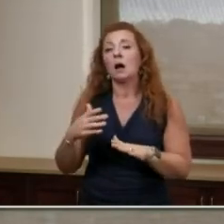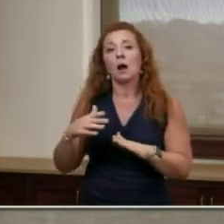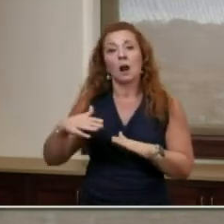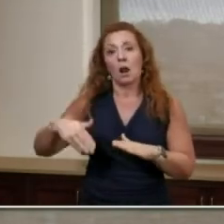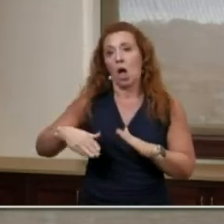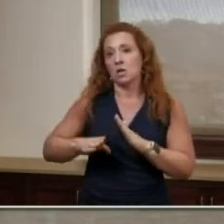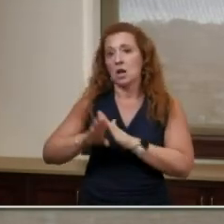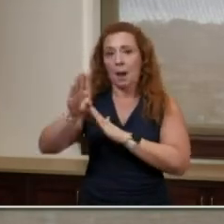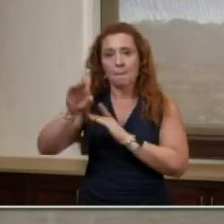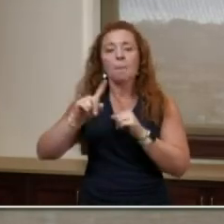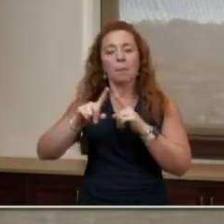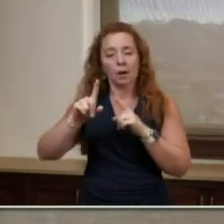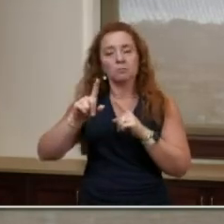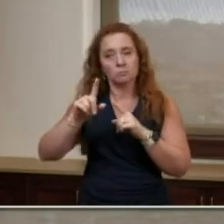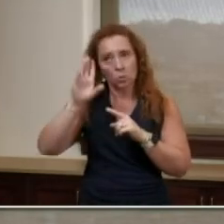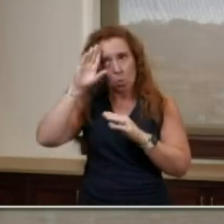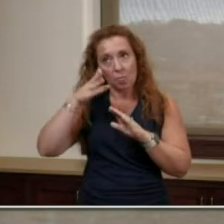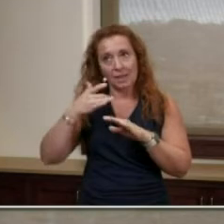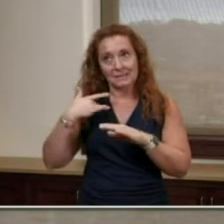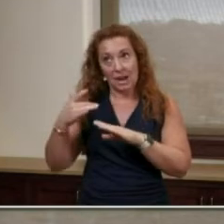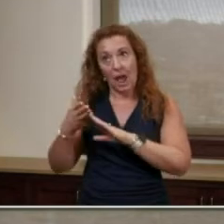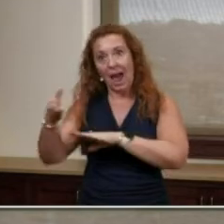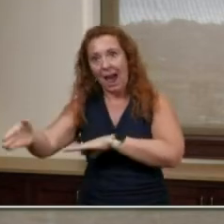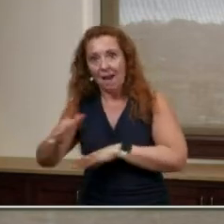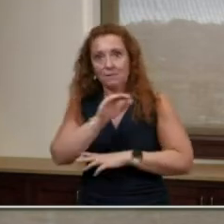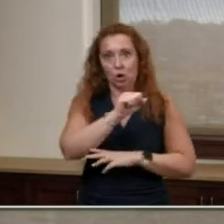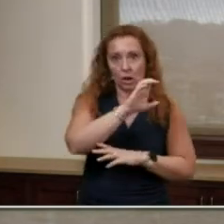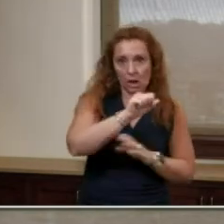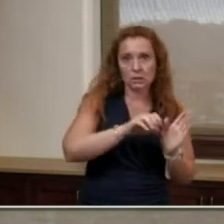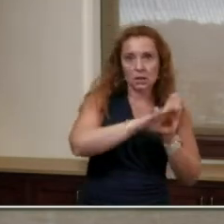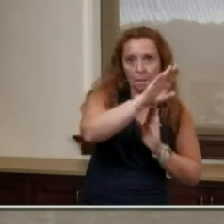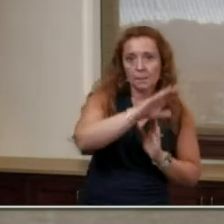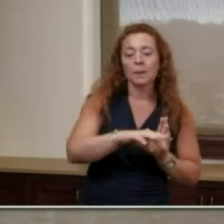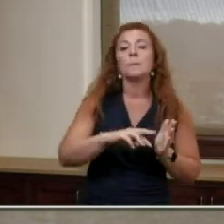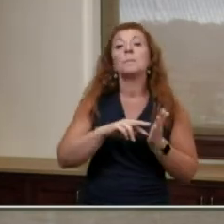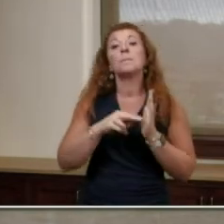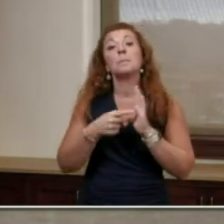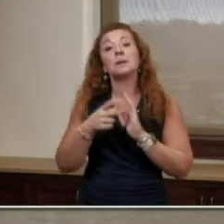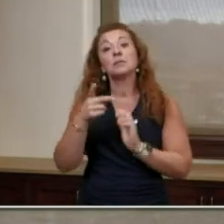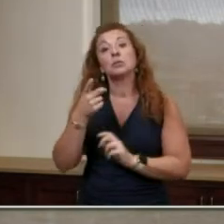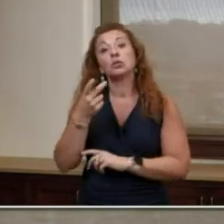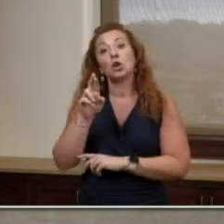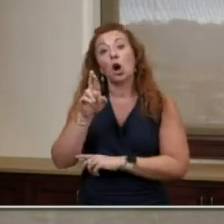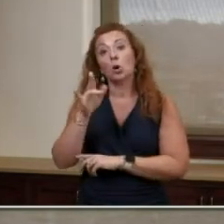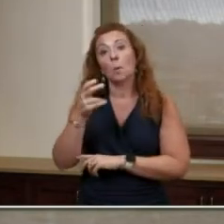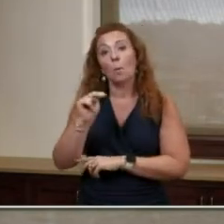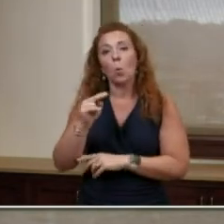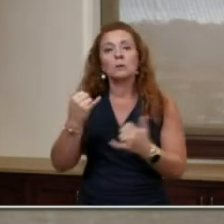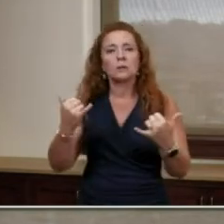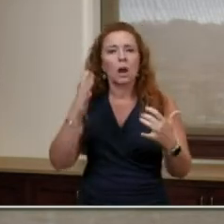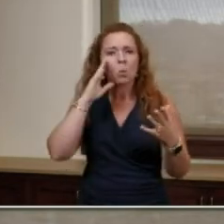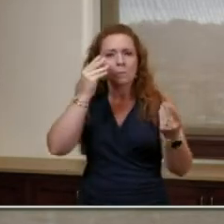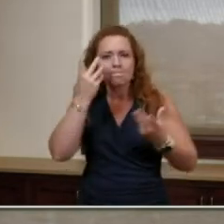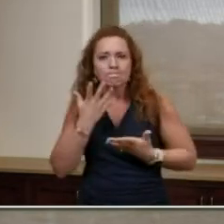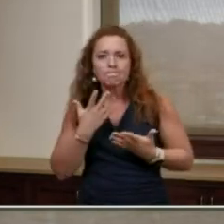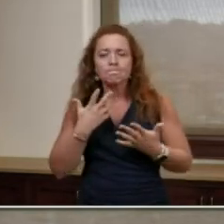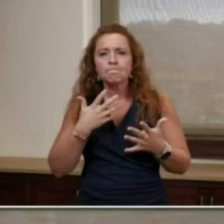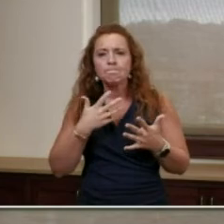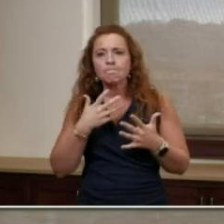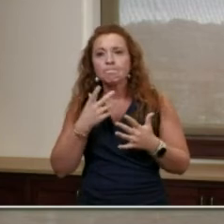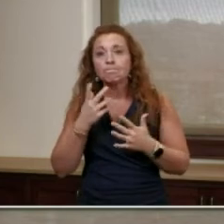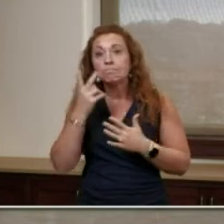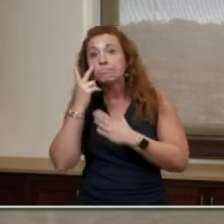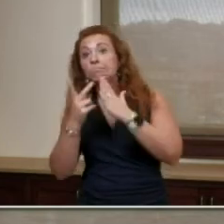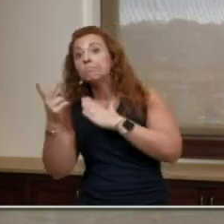that's a lagging indicator. So as Dr. Bogan gives her update today, she'll be filling us in on where we think things are going